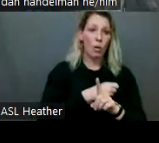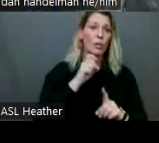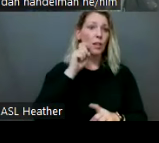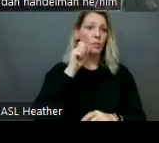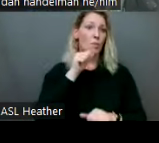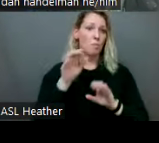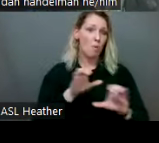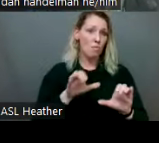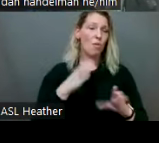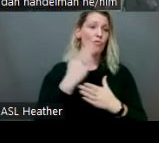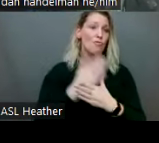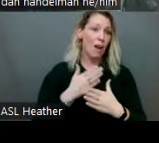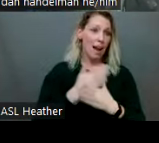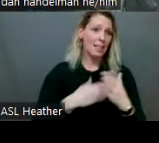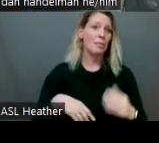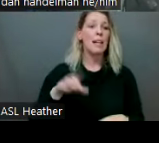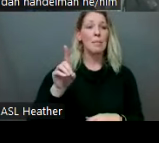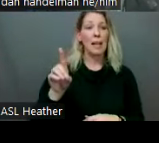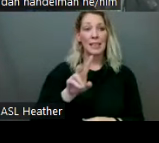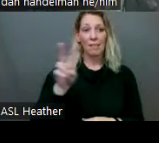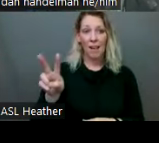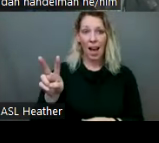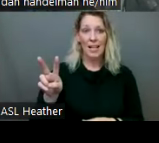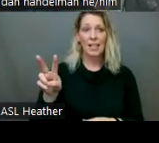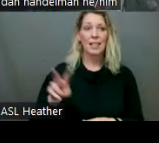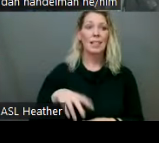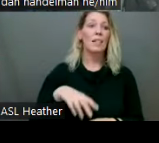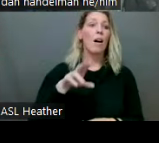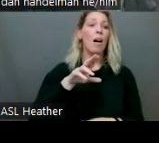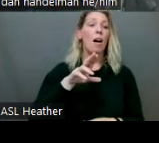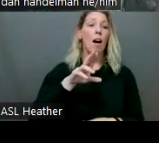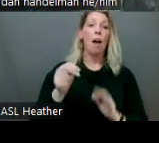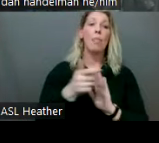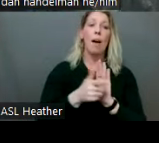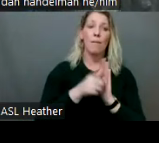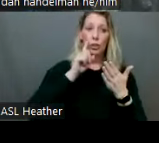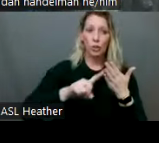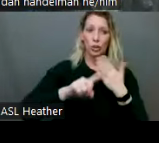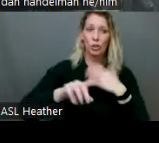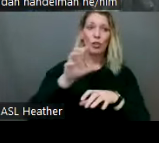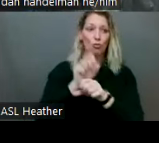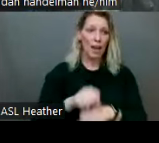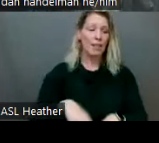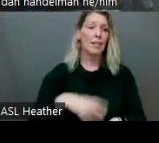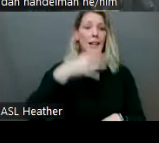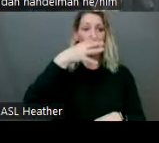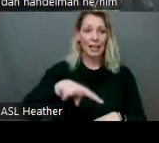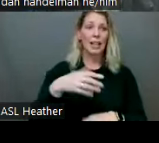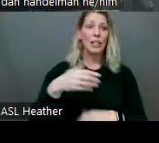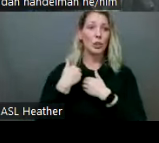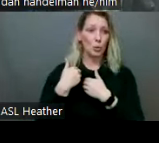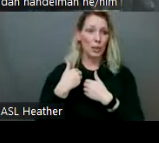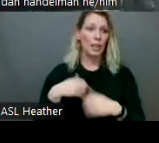misconduct, or sexual harassment. 4, domestic violence. 5, unlawful search or arrest. 6, neglect of